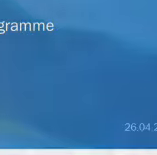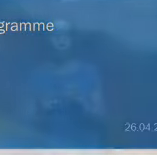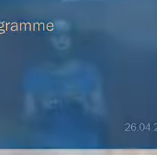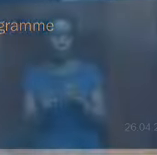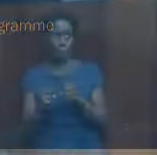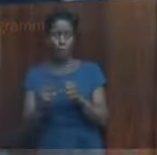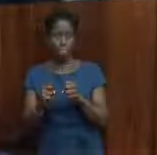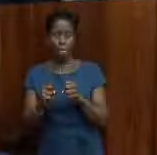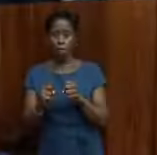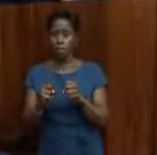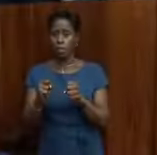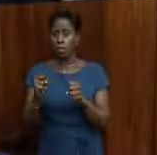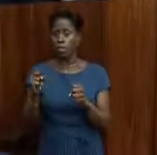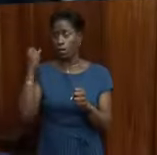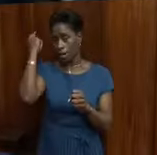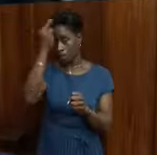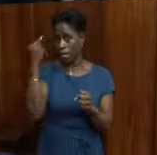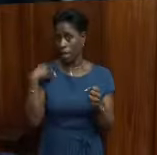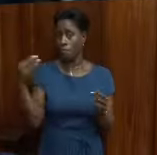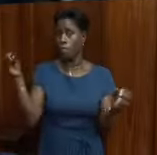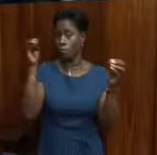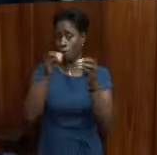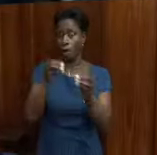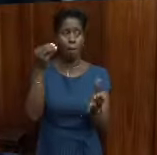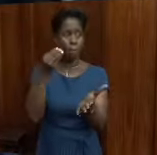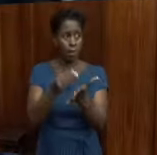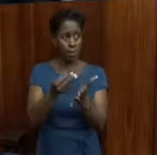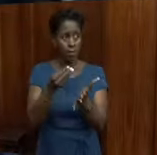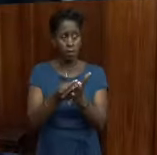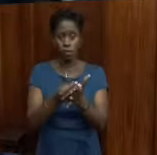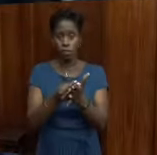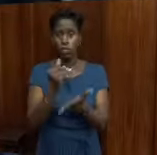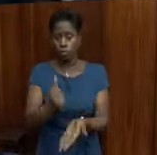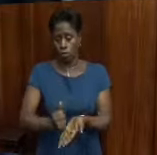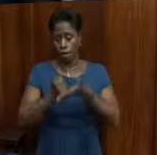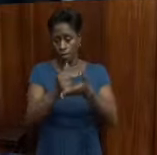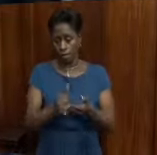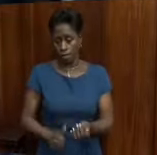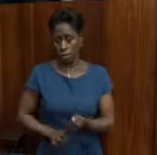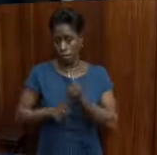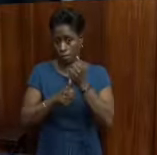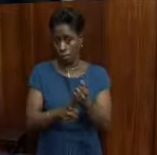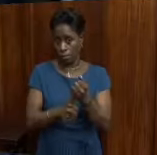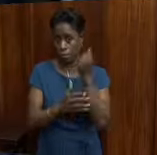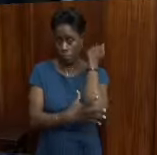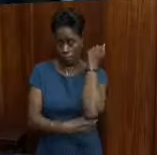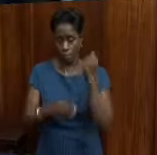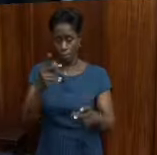of 1,005 households using the St. Lucia National Eligibility Test,